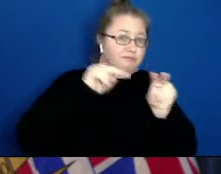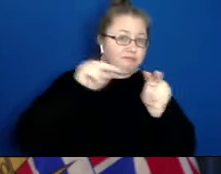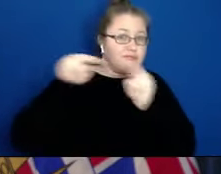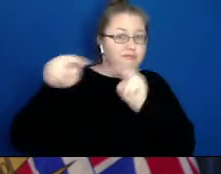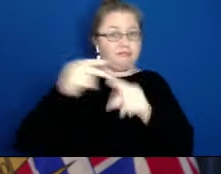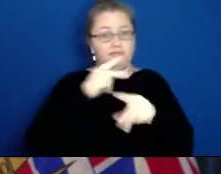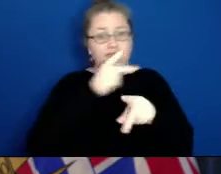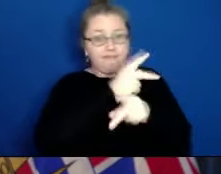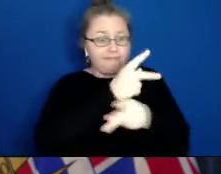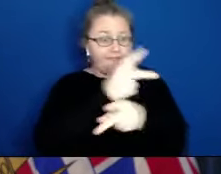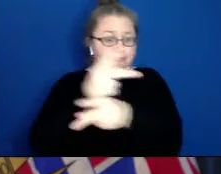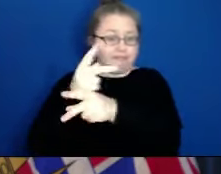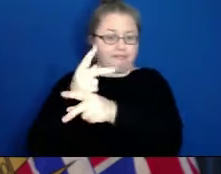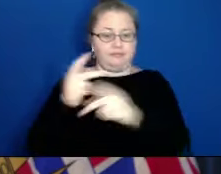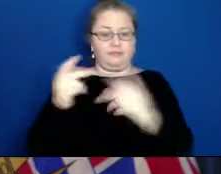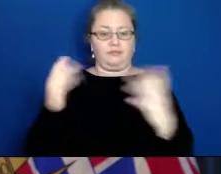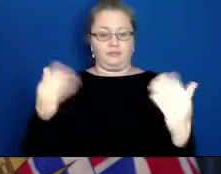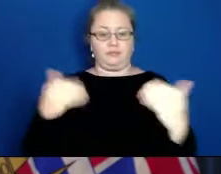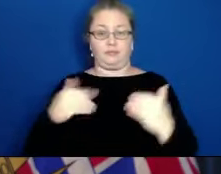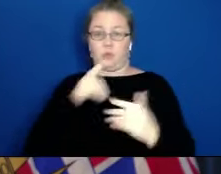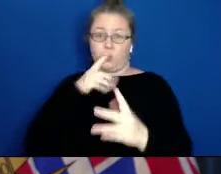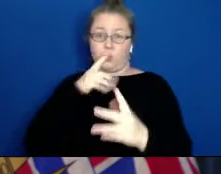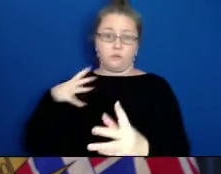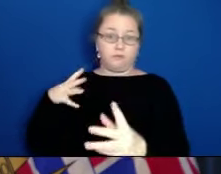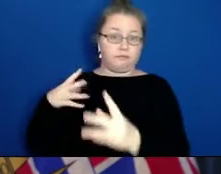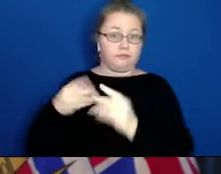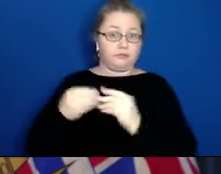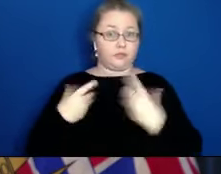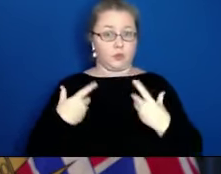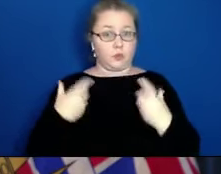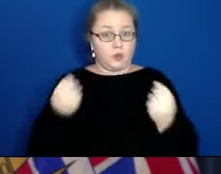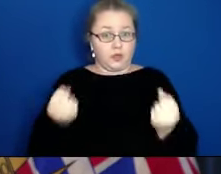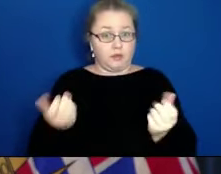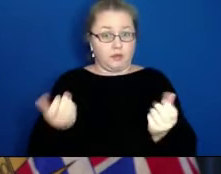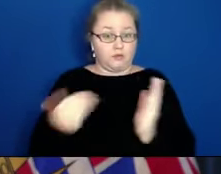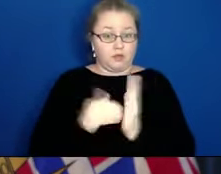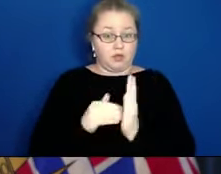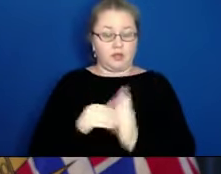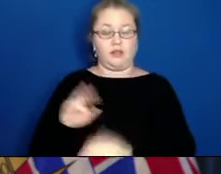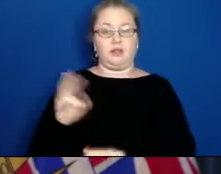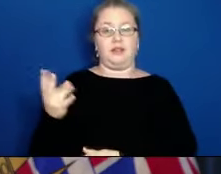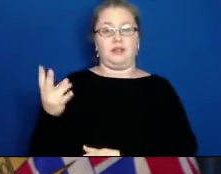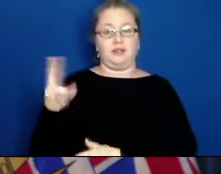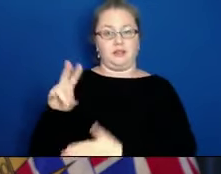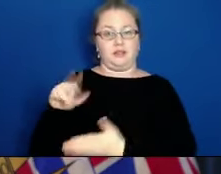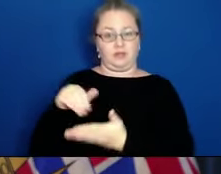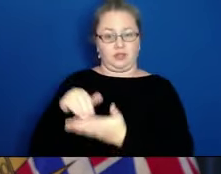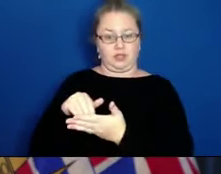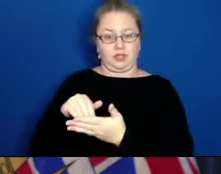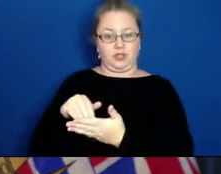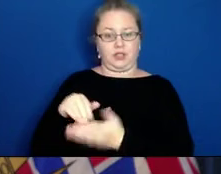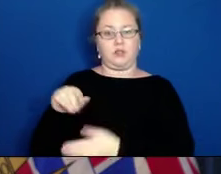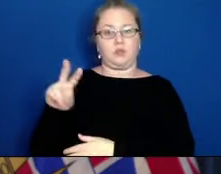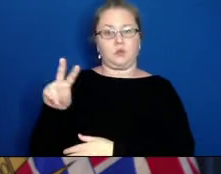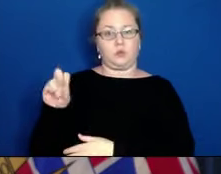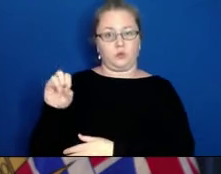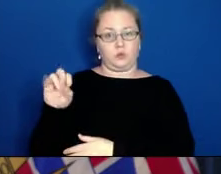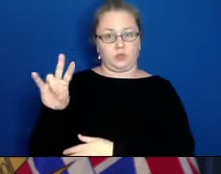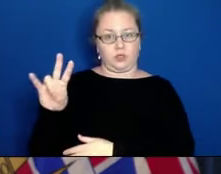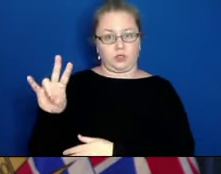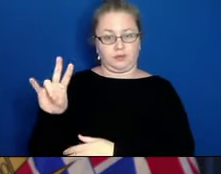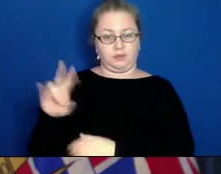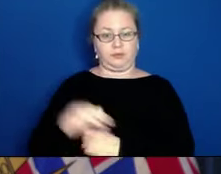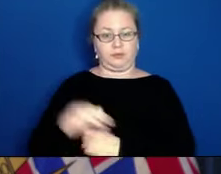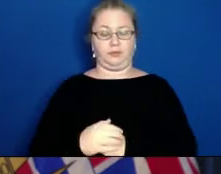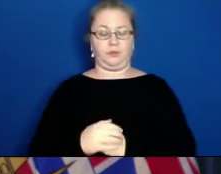We have 6 new healthcare outbreaks to report and no new ones that have been declared over, bringing our